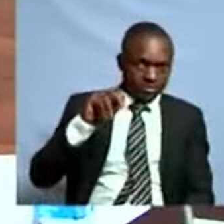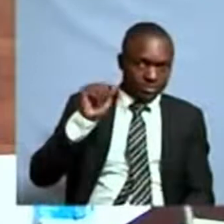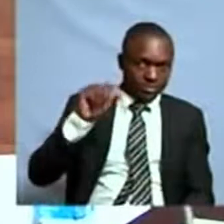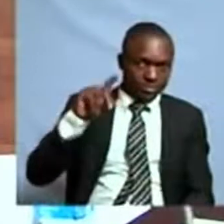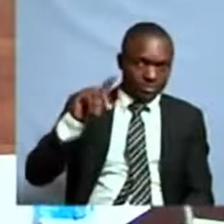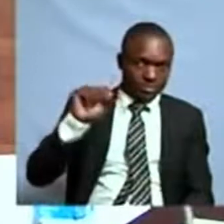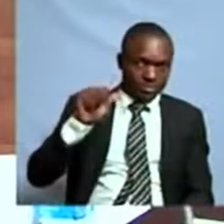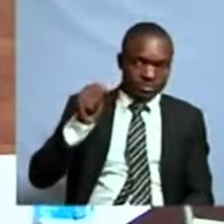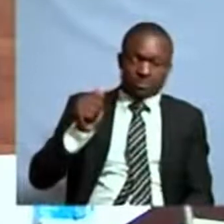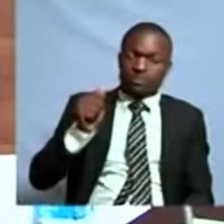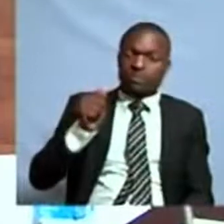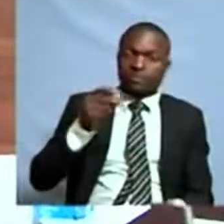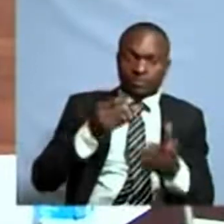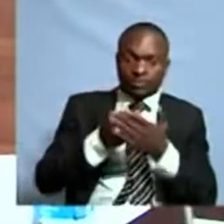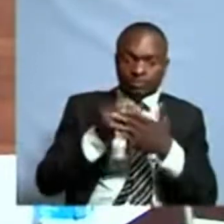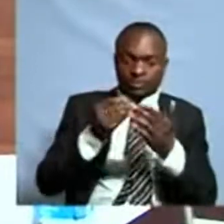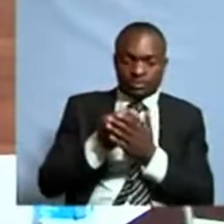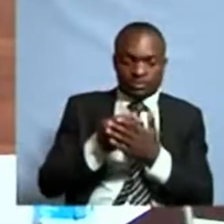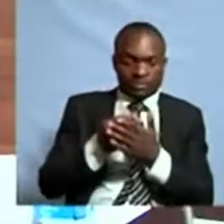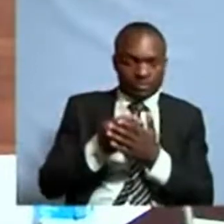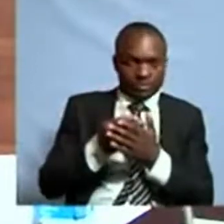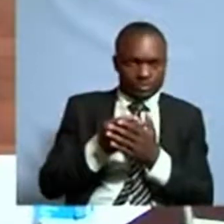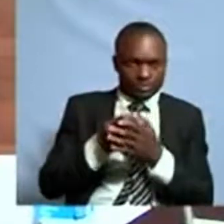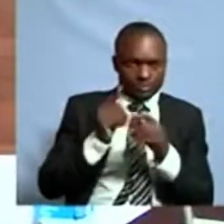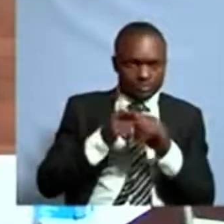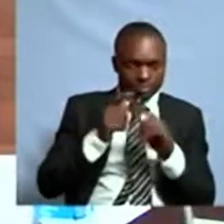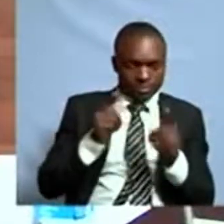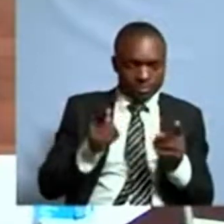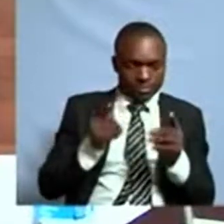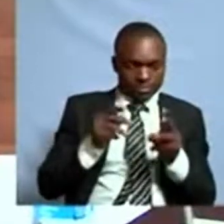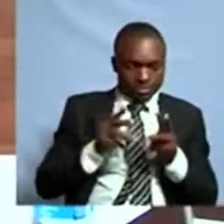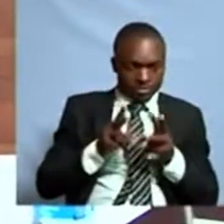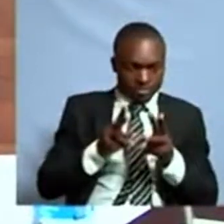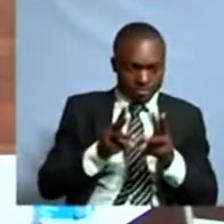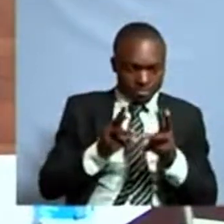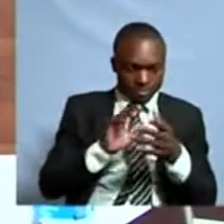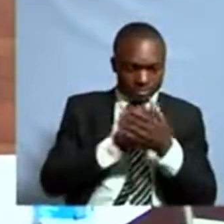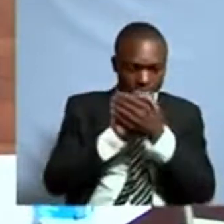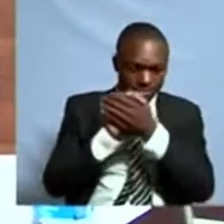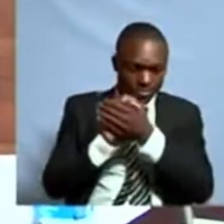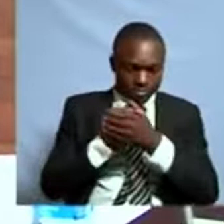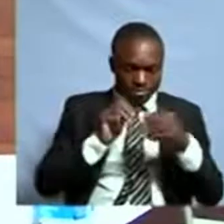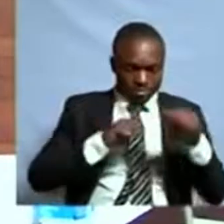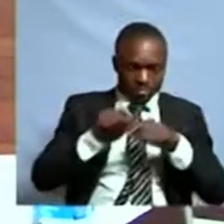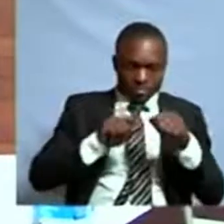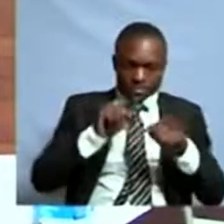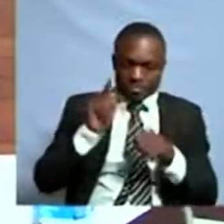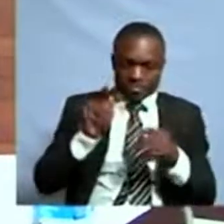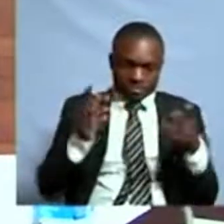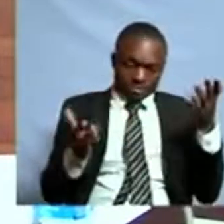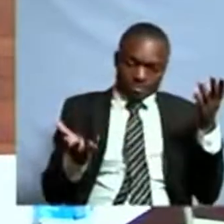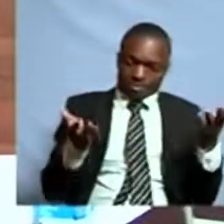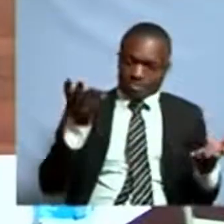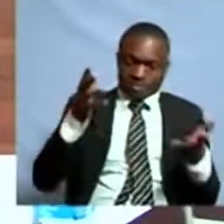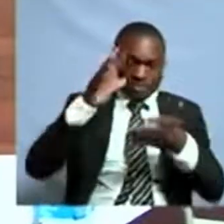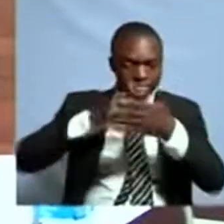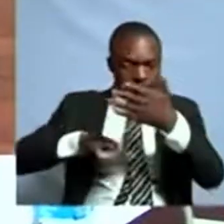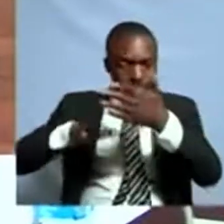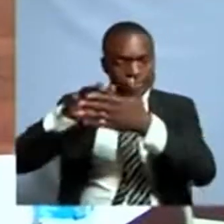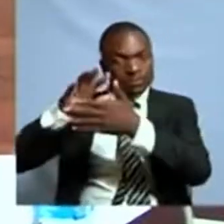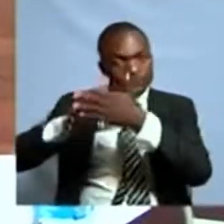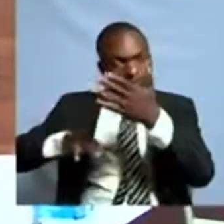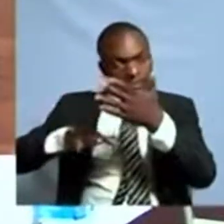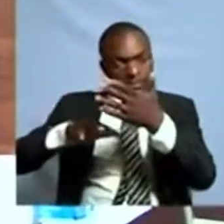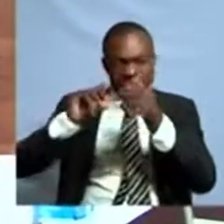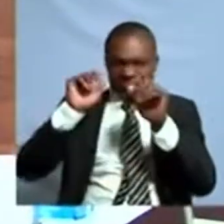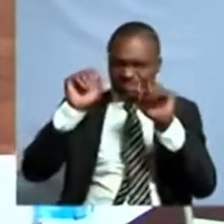and sustainable. And in the corridor of the corporate governance, I know you compare notes, really.